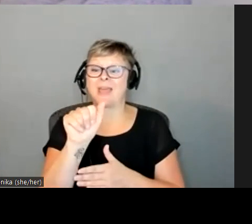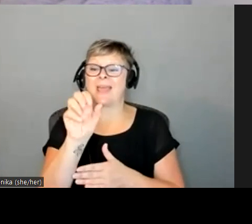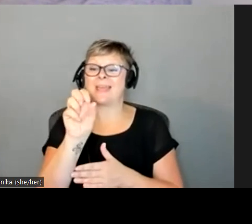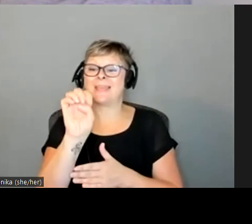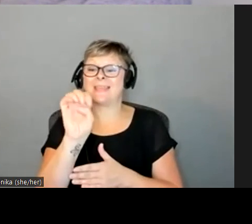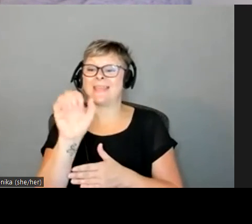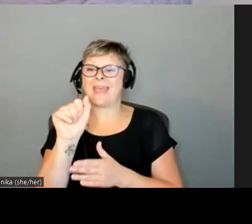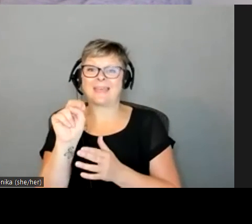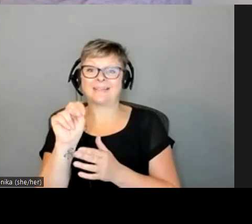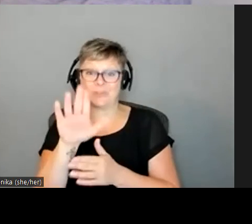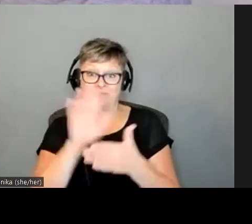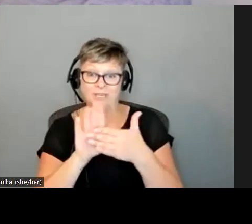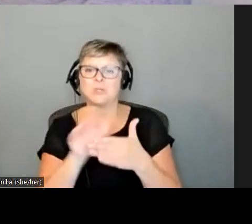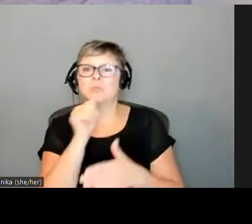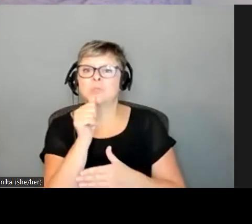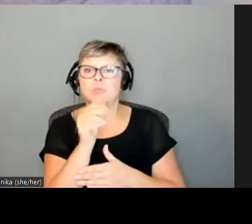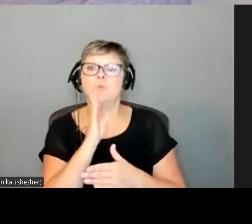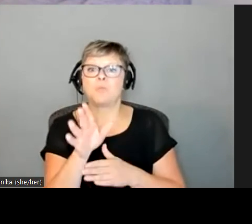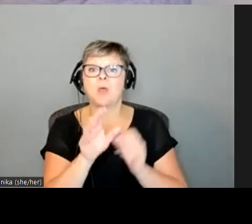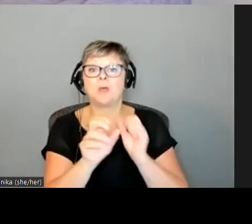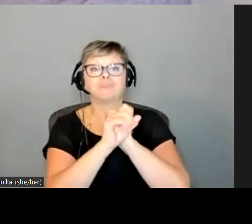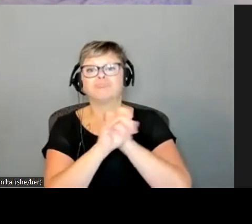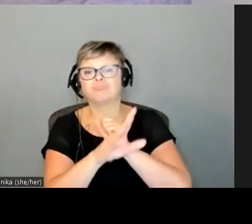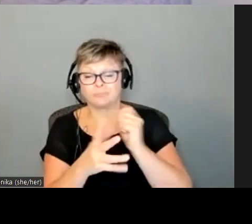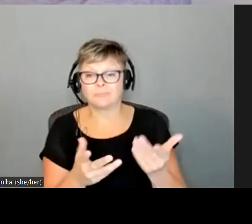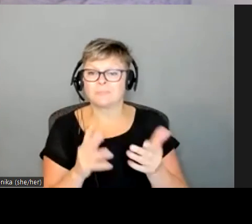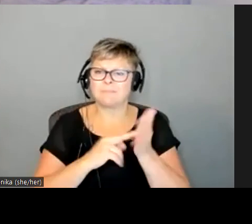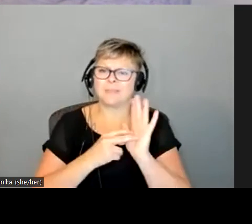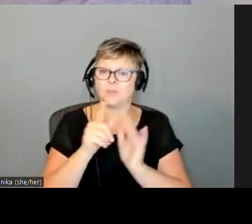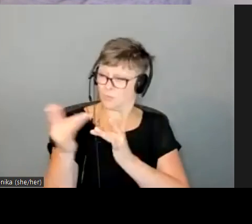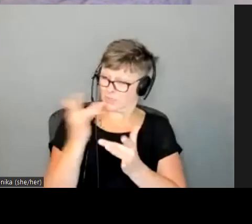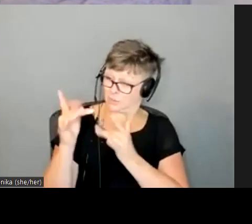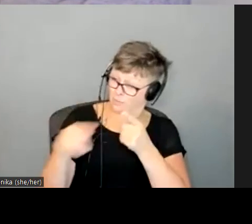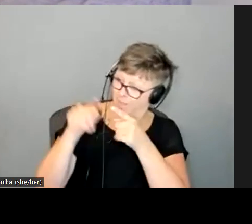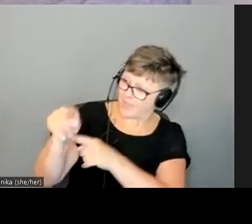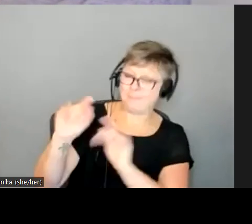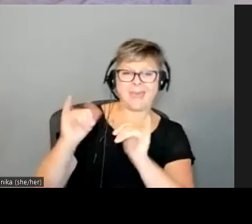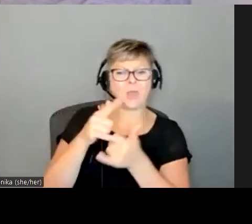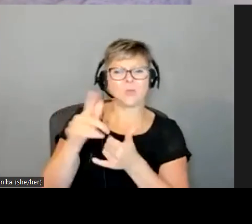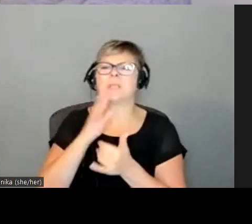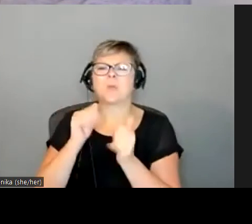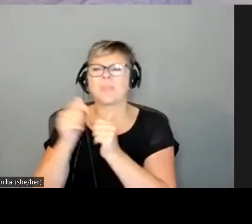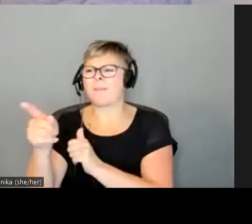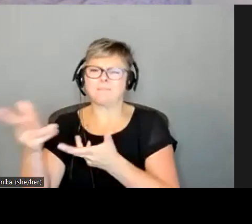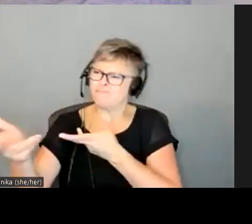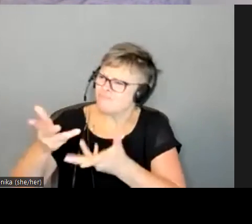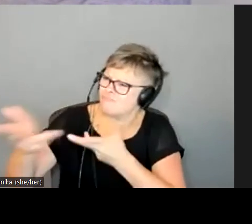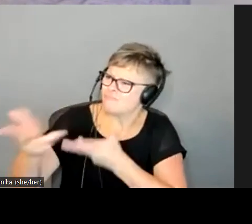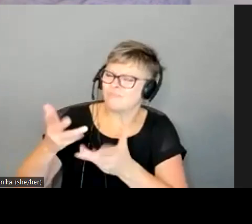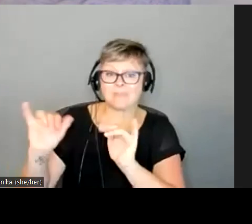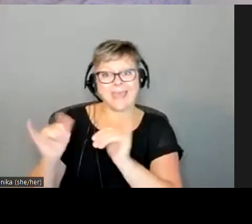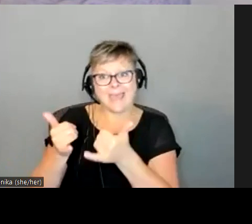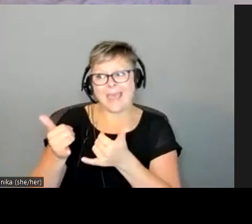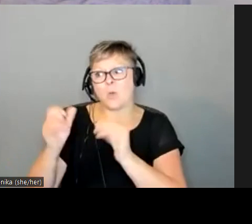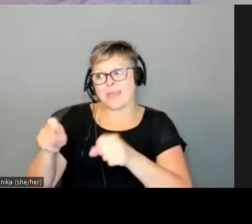how to talk to somebody you're concerned about and how to ensure that they feel a sense of agency in their own situation, their